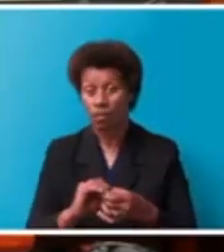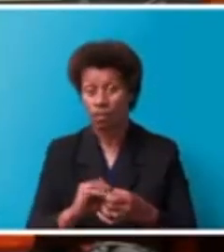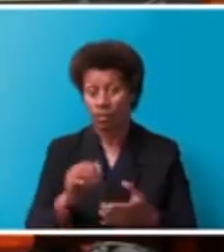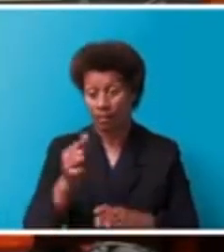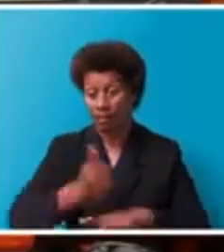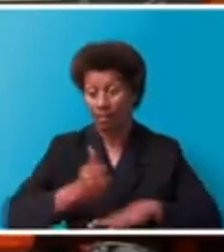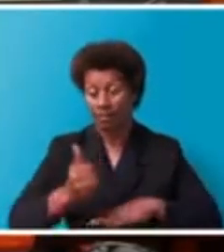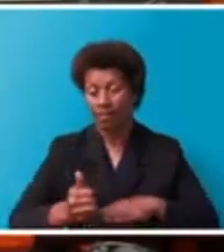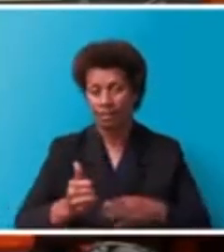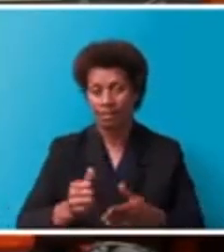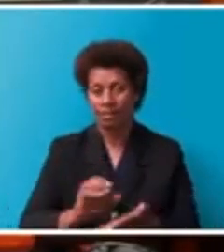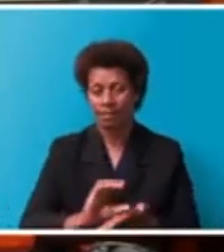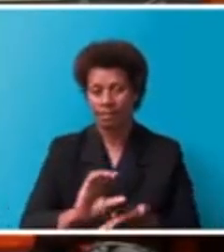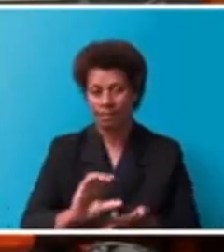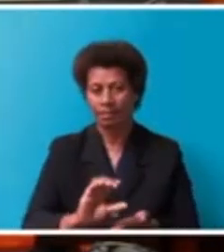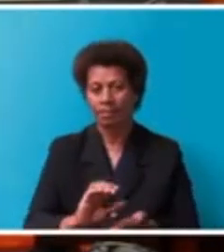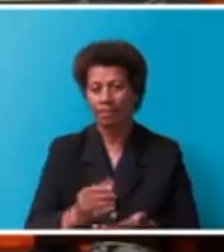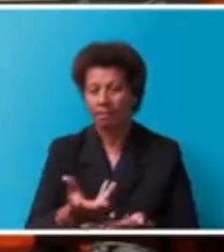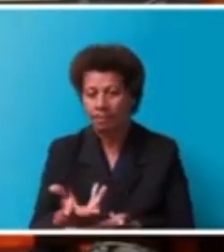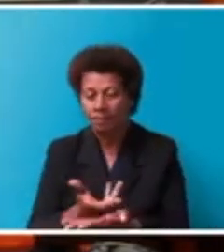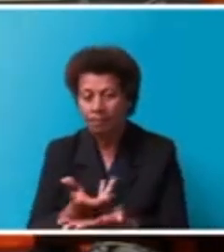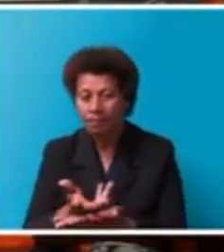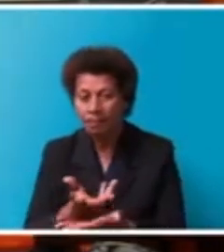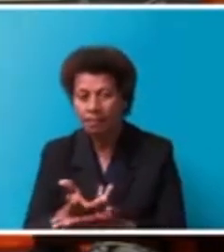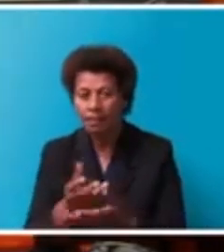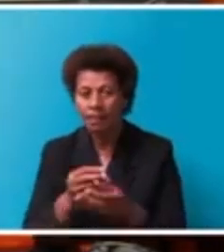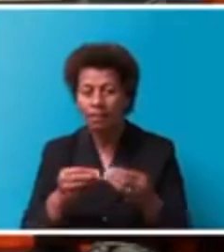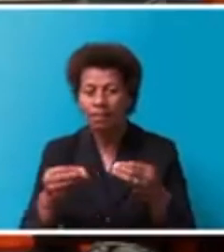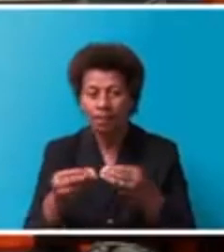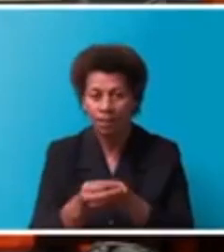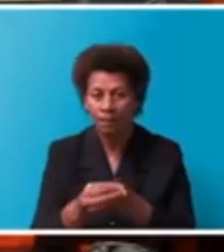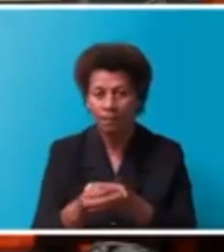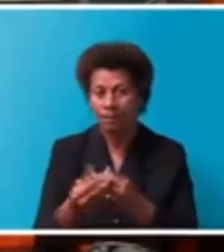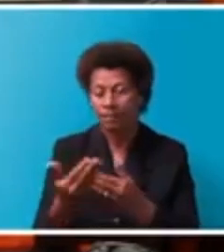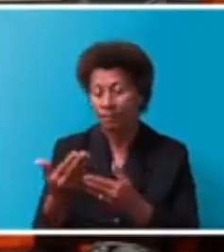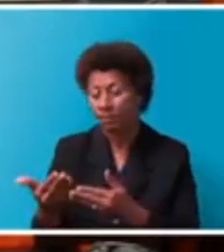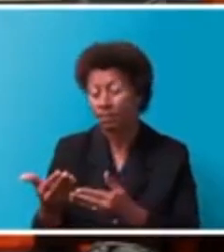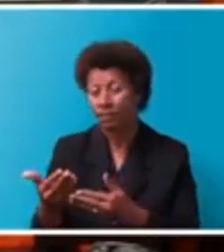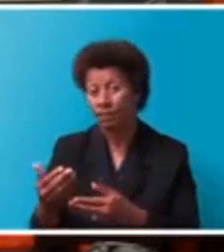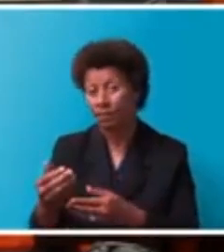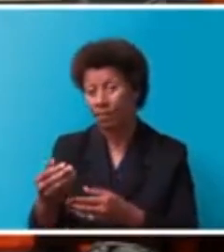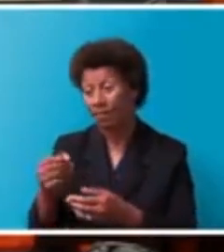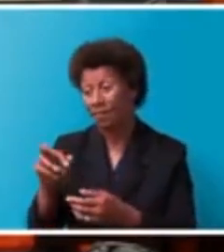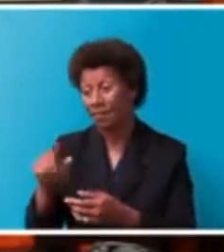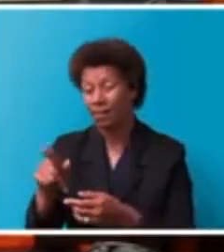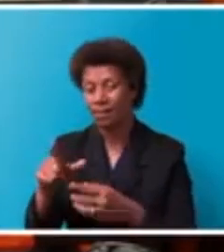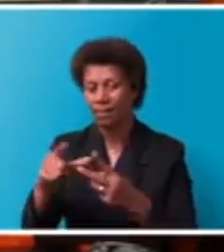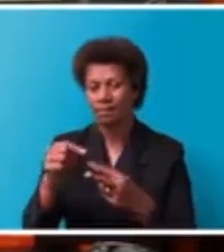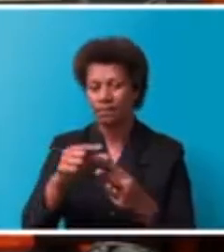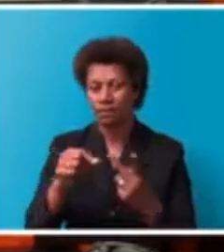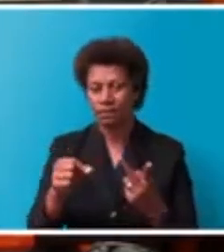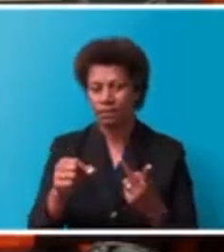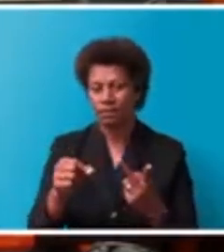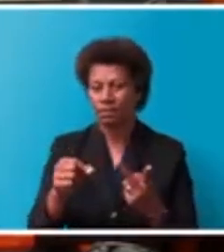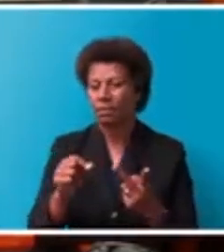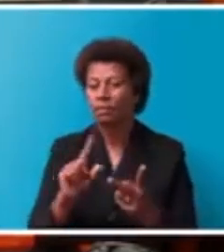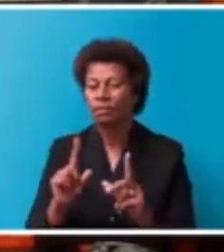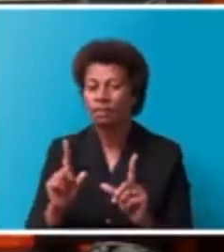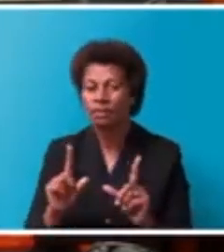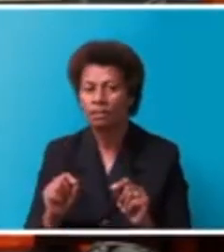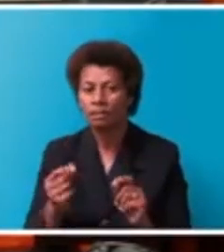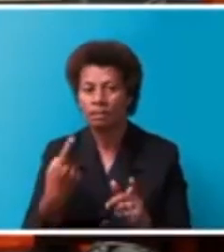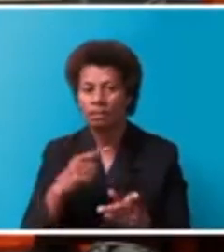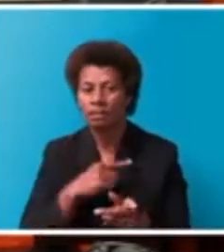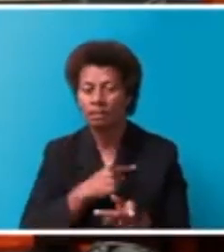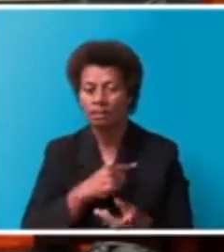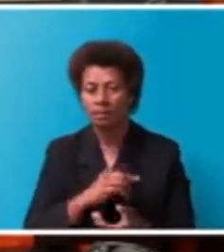pursuit of this, we are collaborating closely with the Office of the Solicitor General to provide us with options for our next step. Mr.